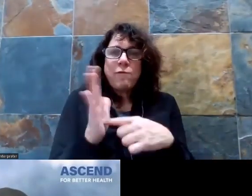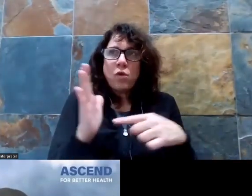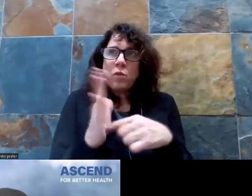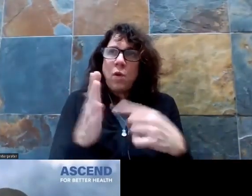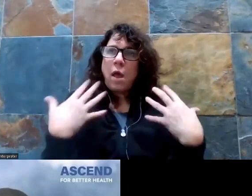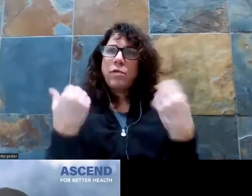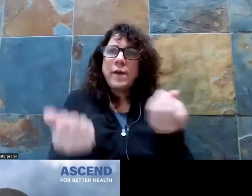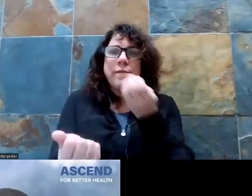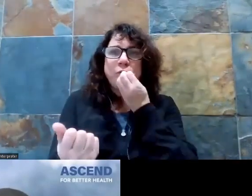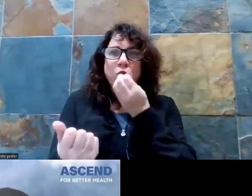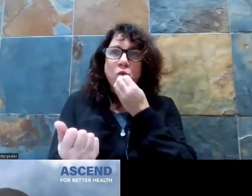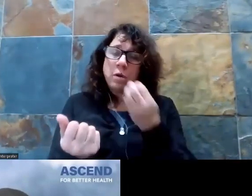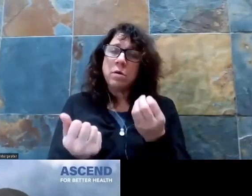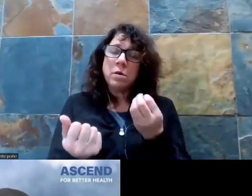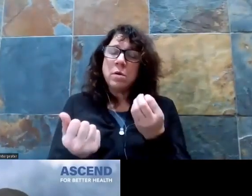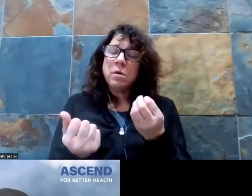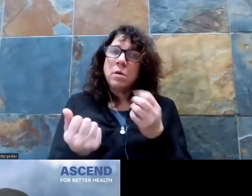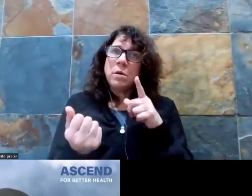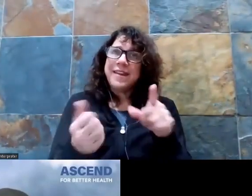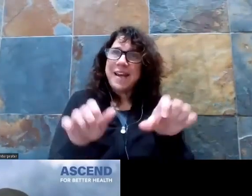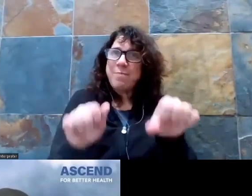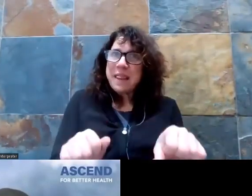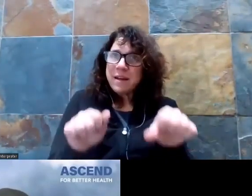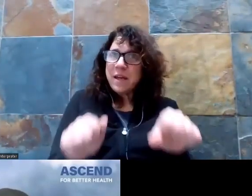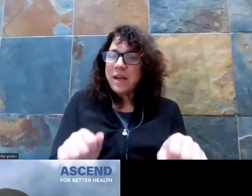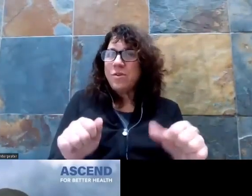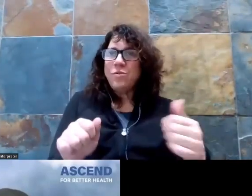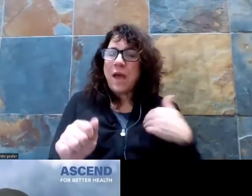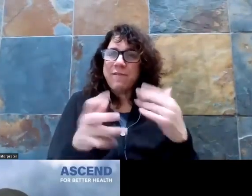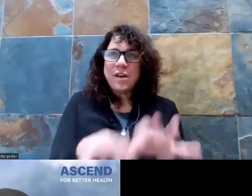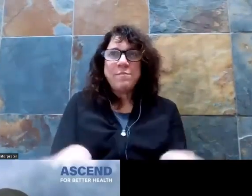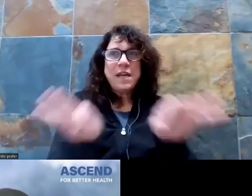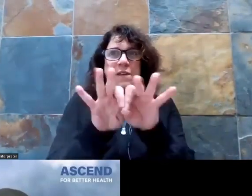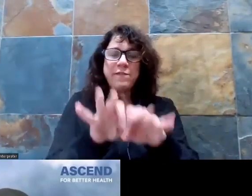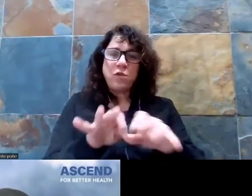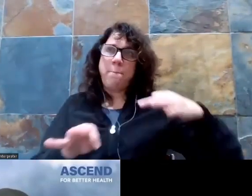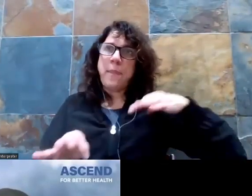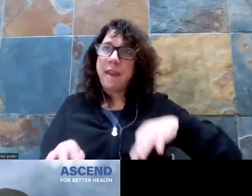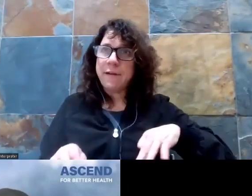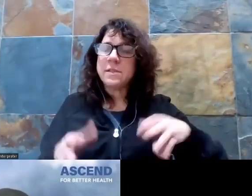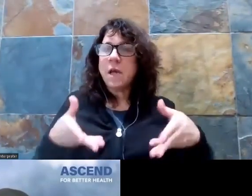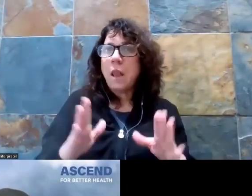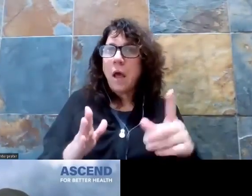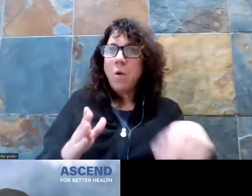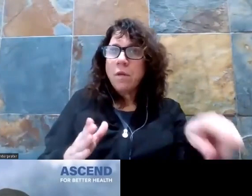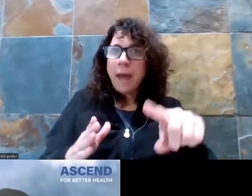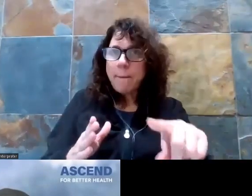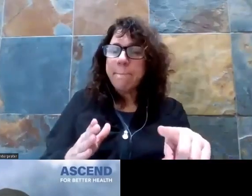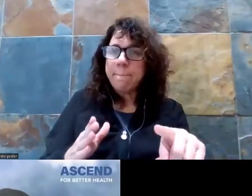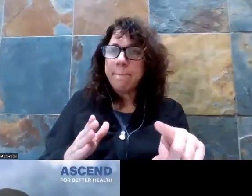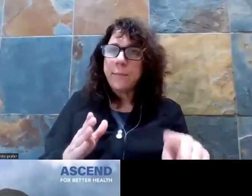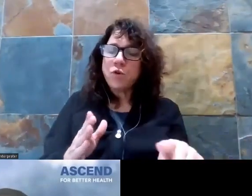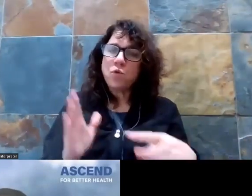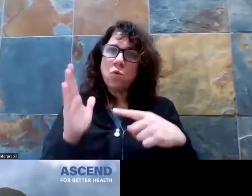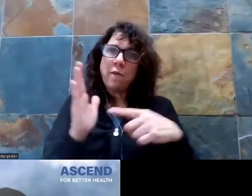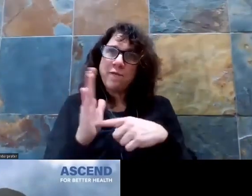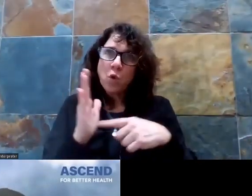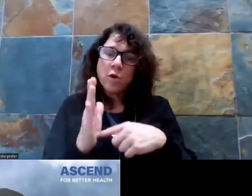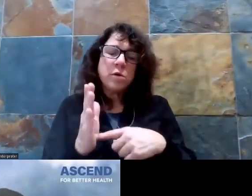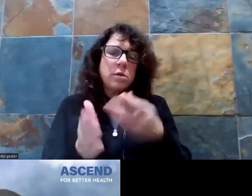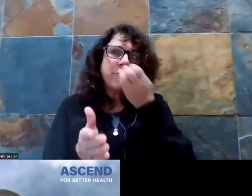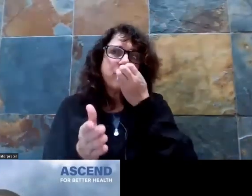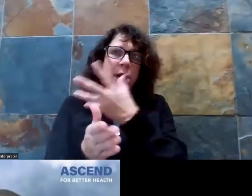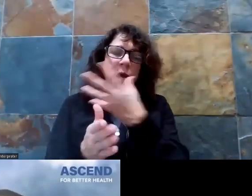healthy foods, the ability to have meaningful benefits that will allow them to afford that food, and